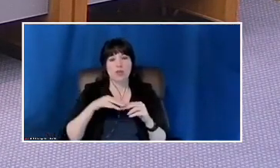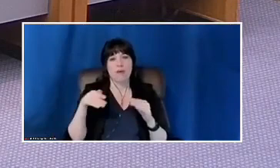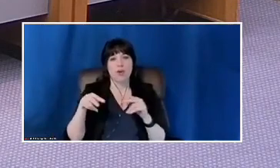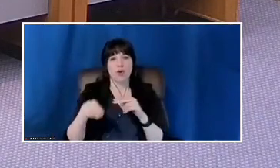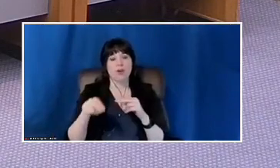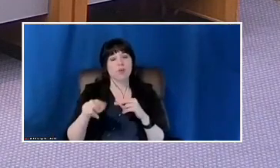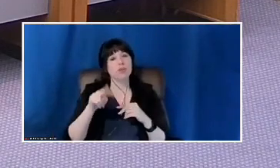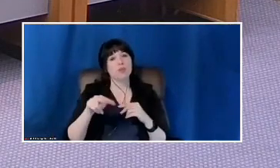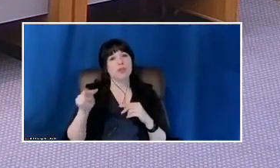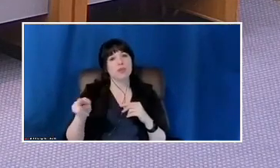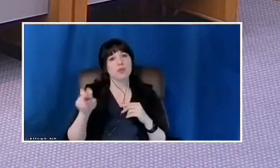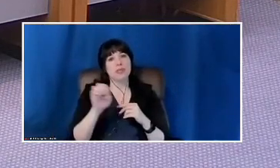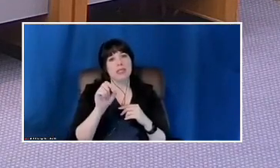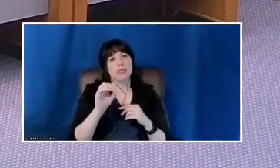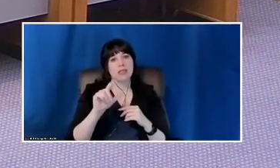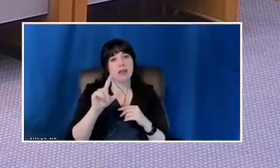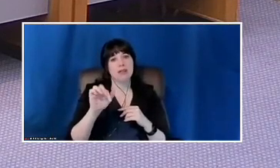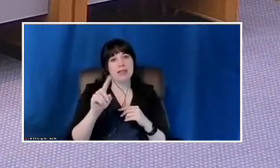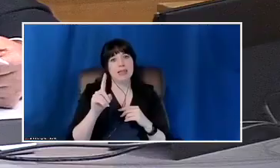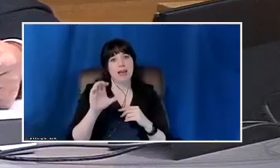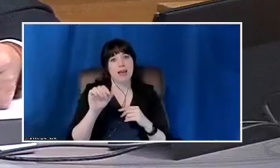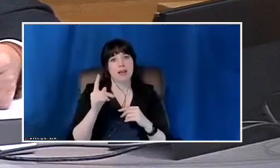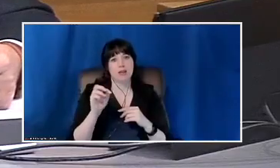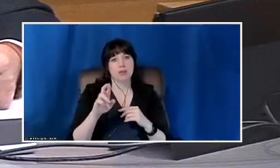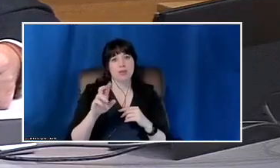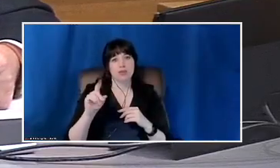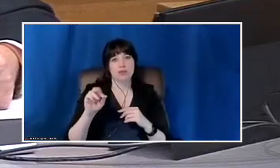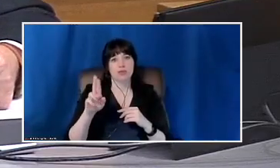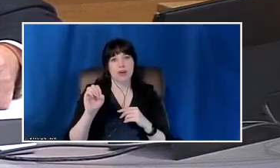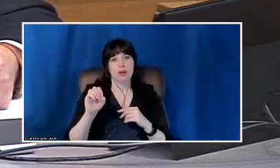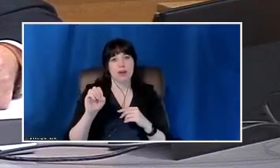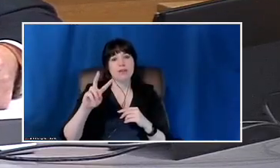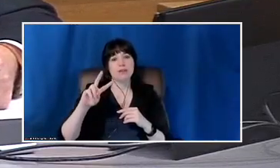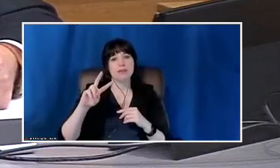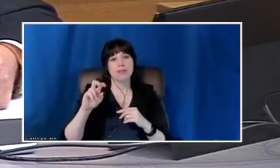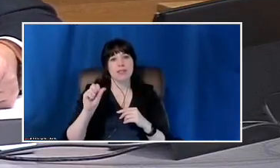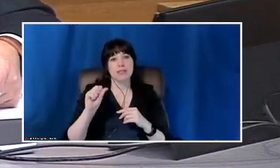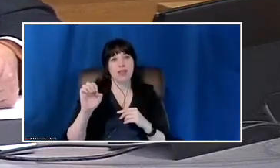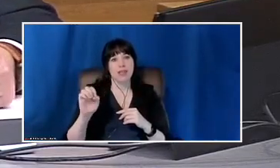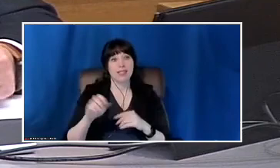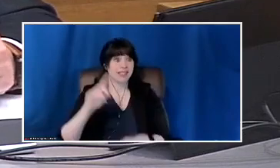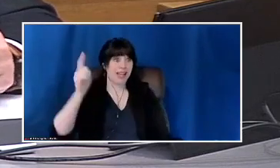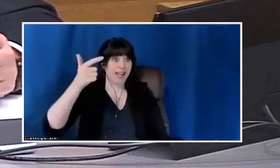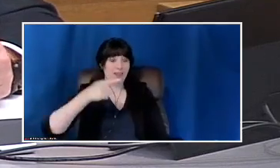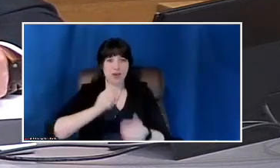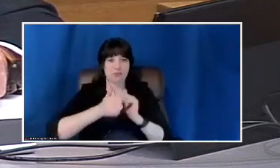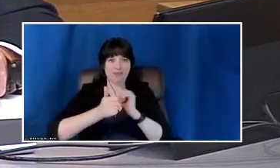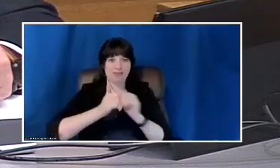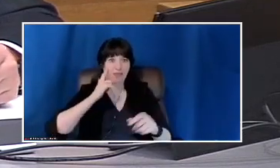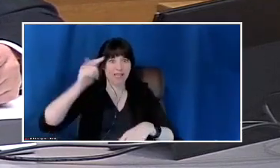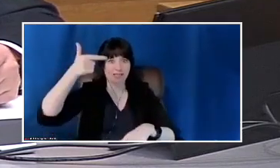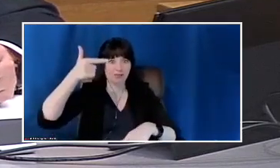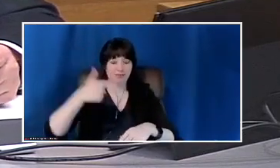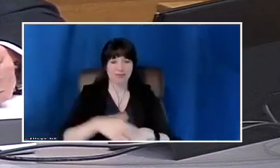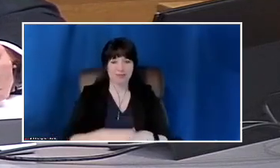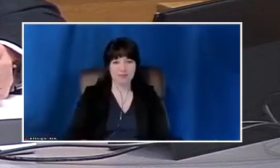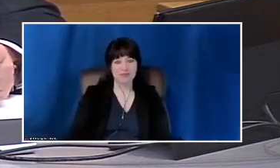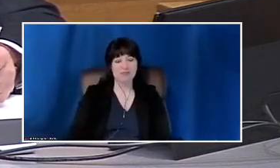of Lancaster Drive Southeast. Second. Oh, they were racing for the button there to get the second